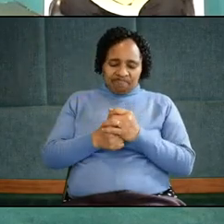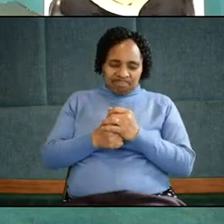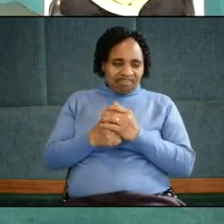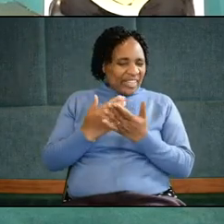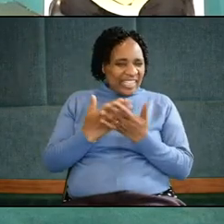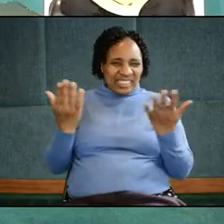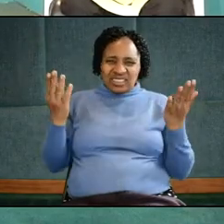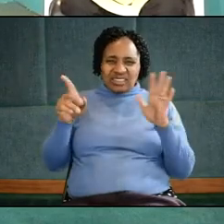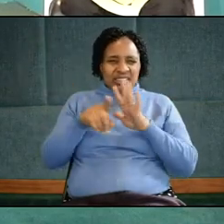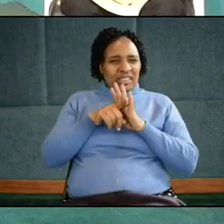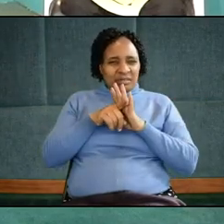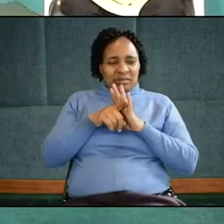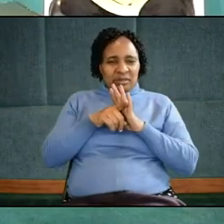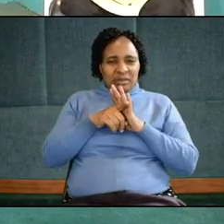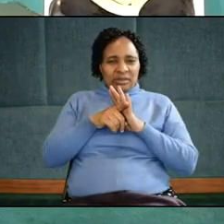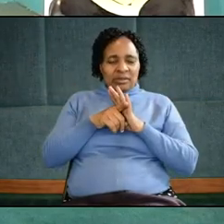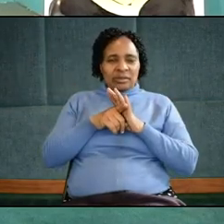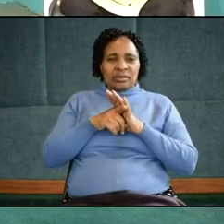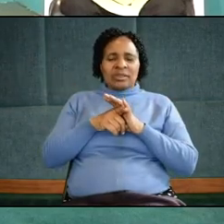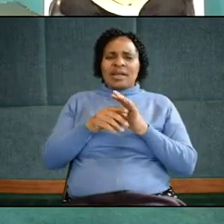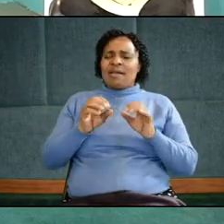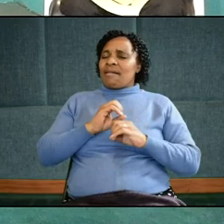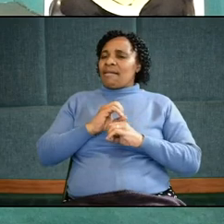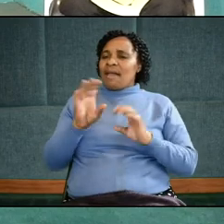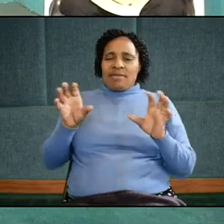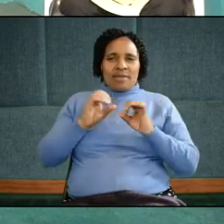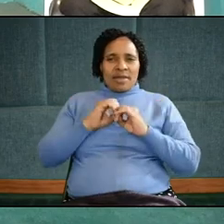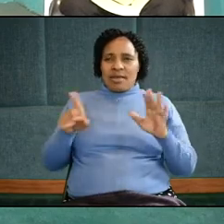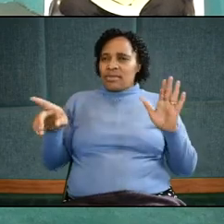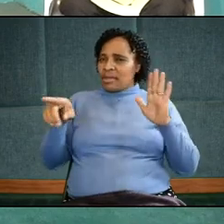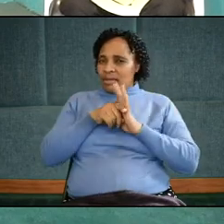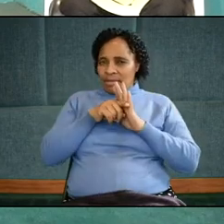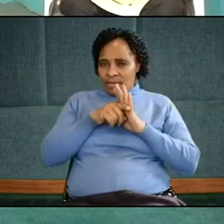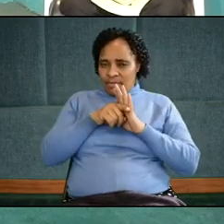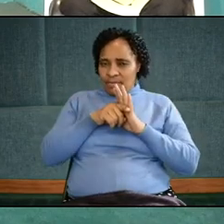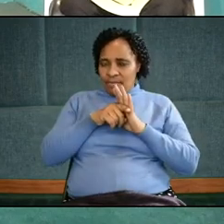Is there anything negative that comes from that? Okay, there's nothing negative.